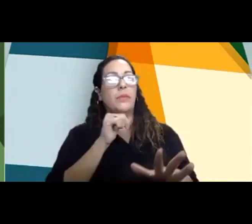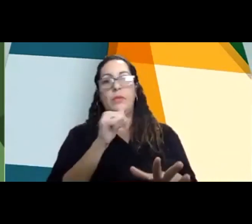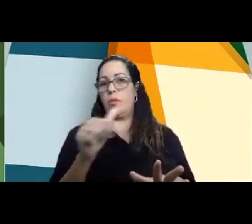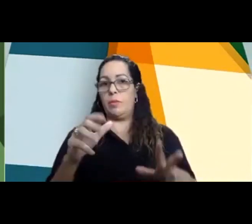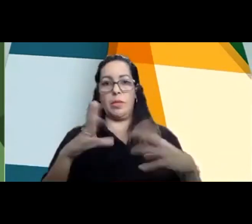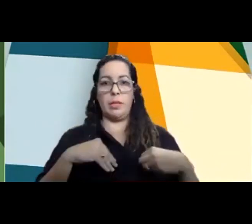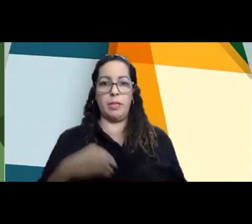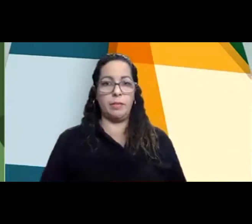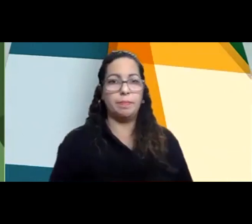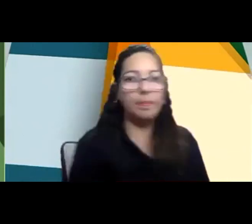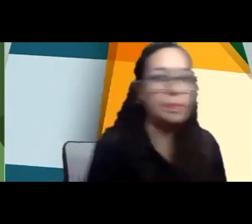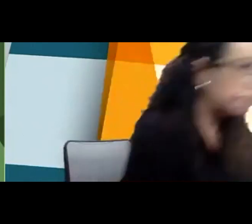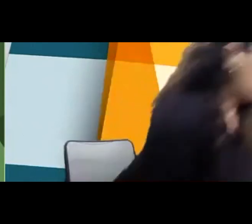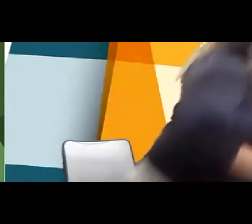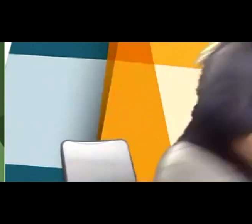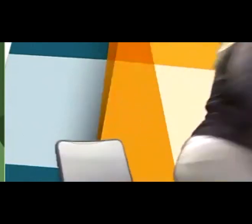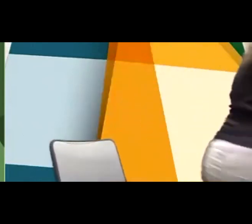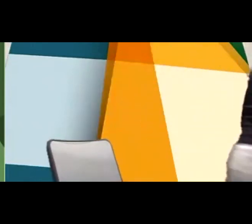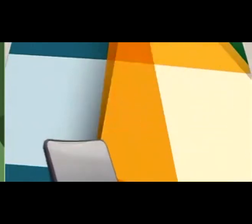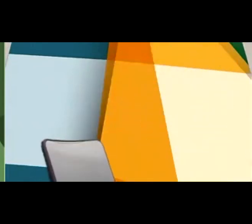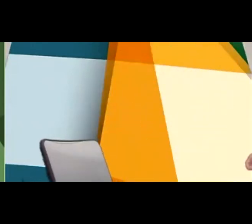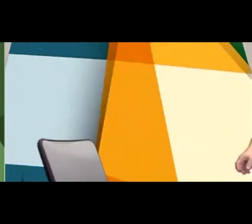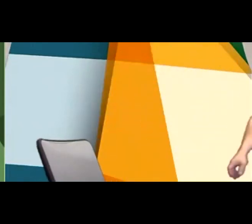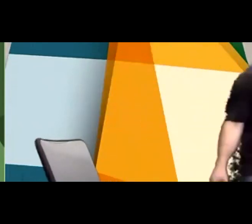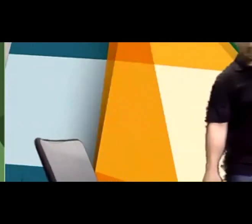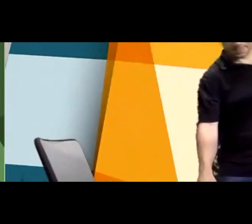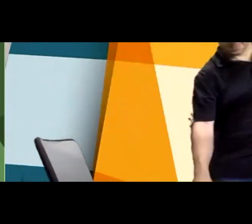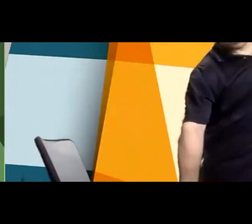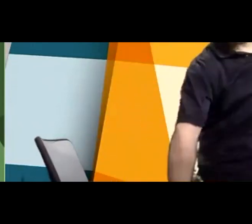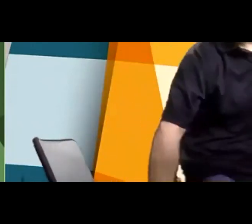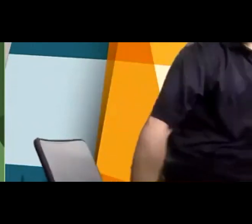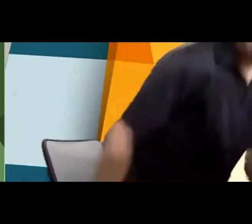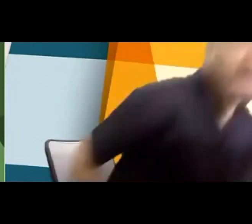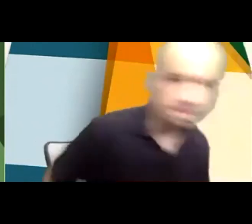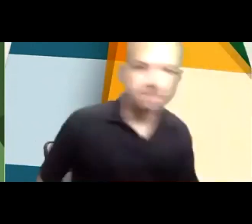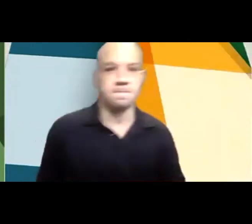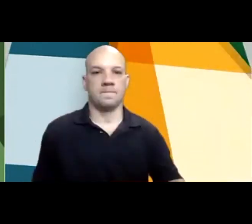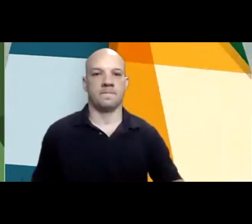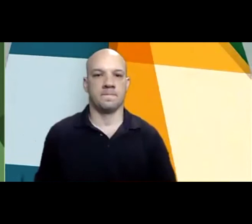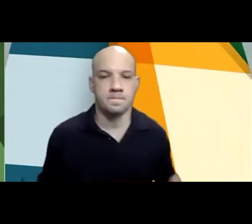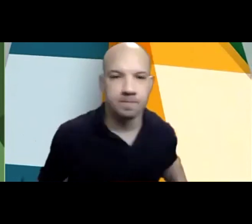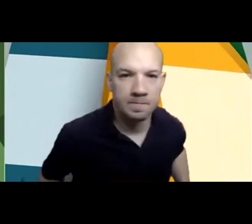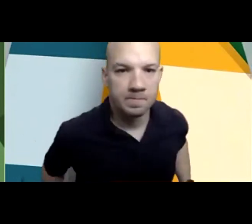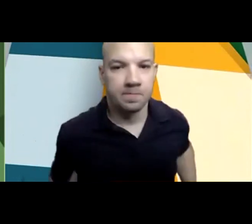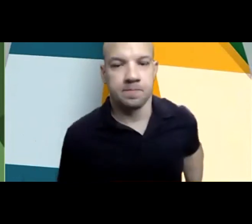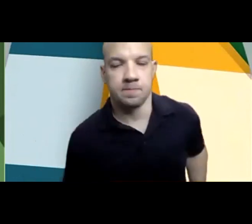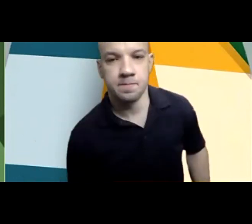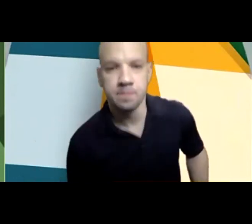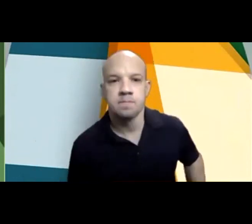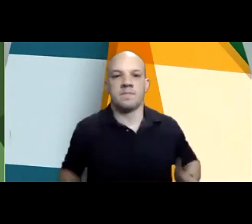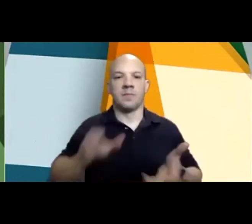accepted. During submission period, proposers experiencing any